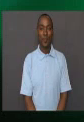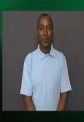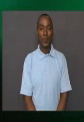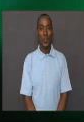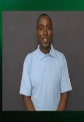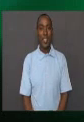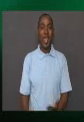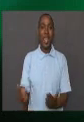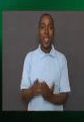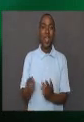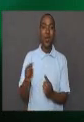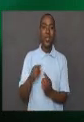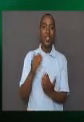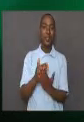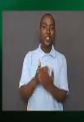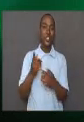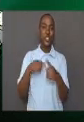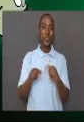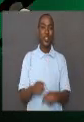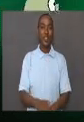Let's get back to our lesson.